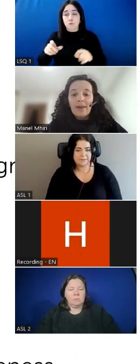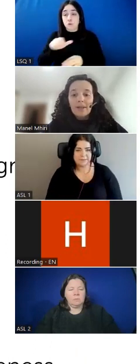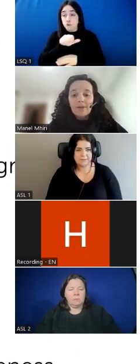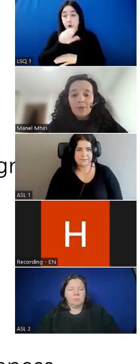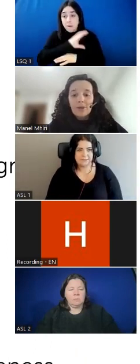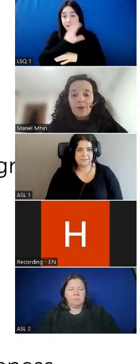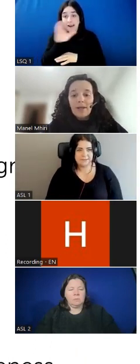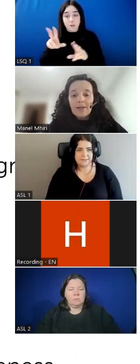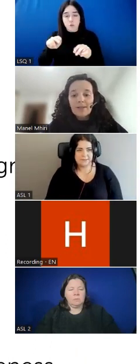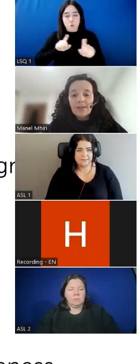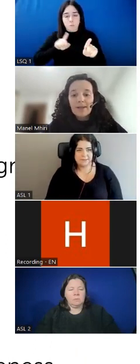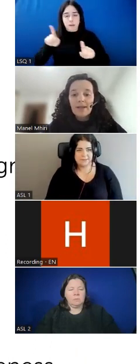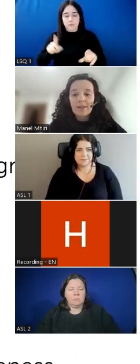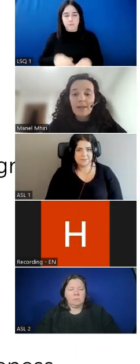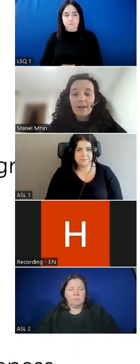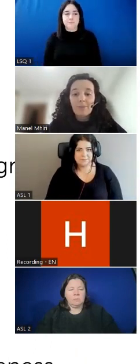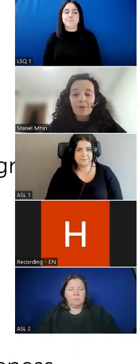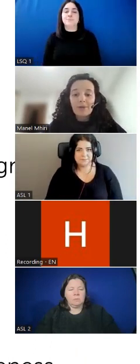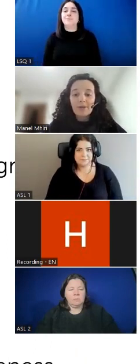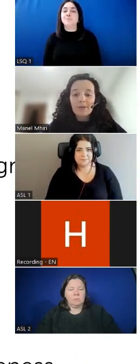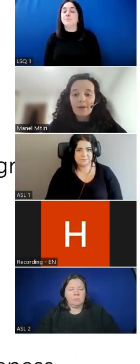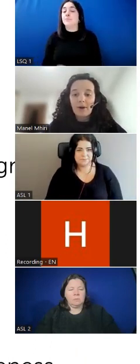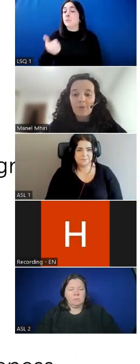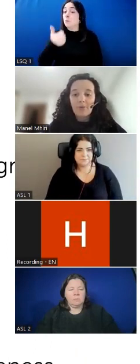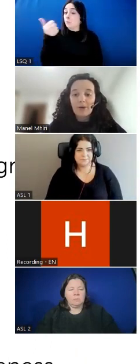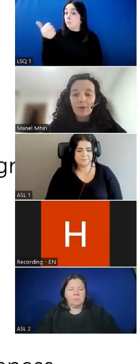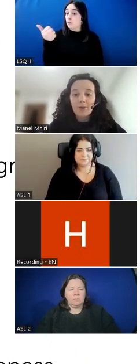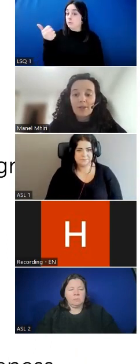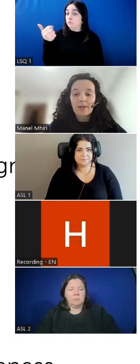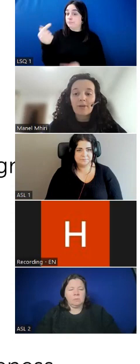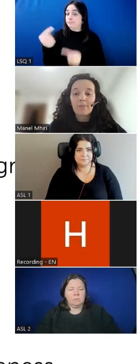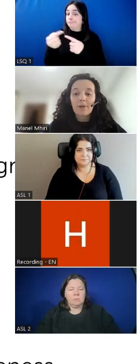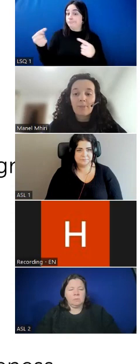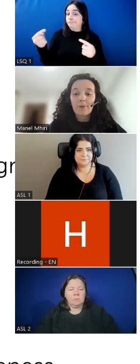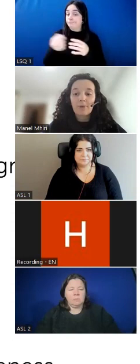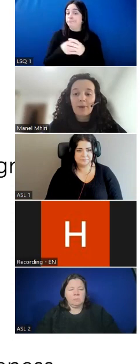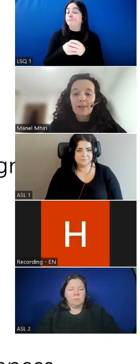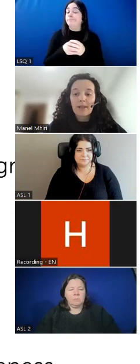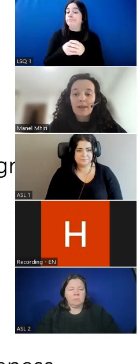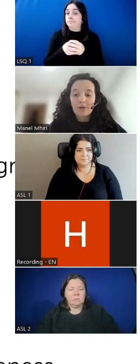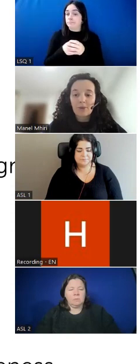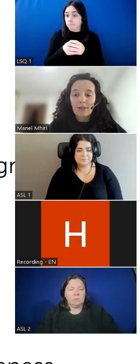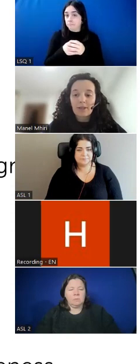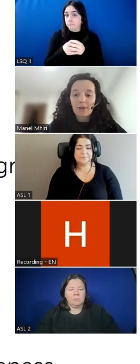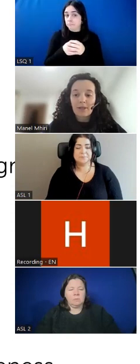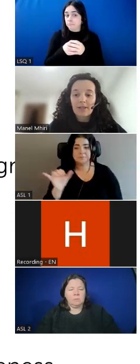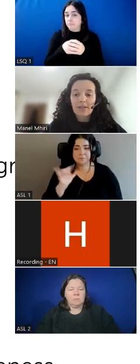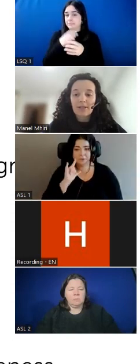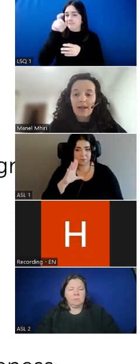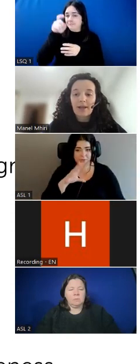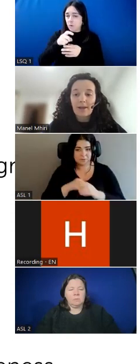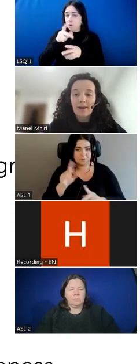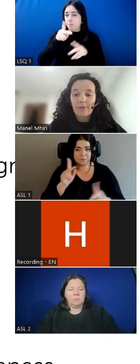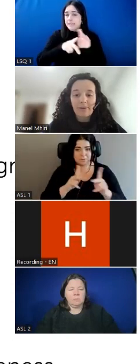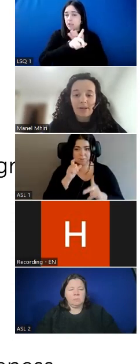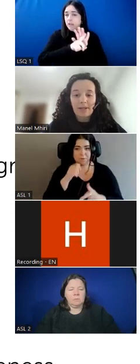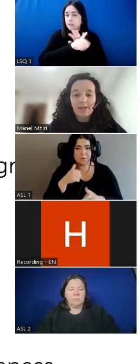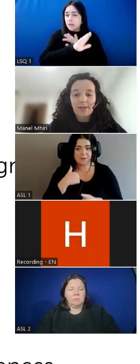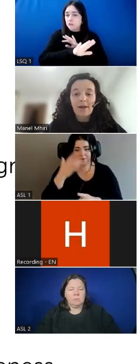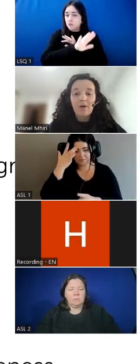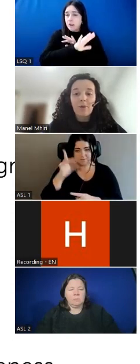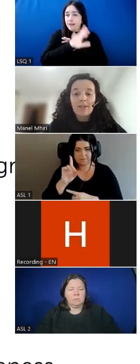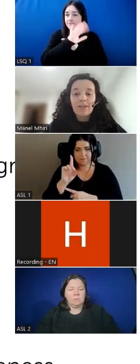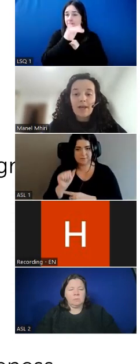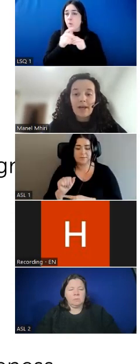Another element we raised is the importance of including people with intellectual disabilities and their